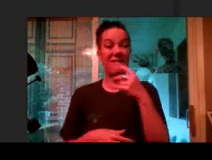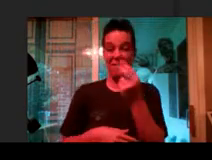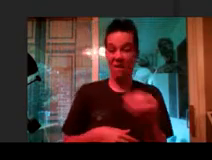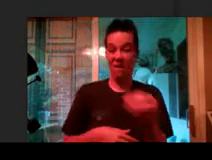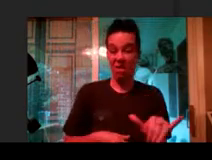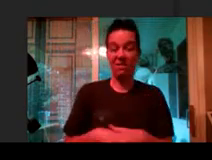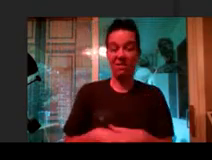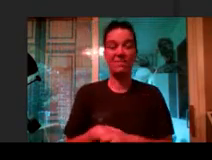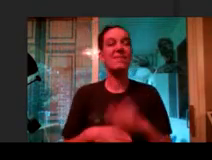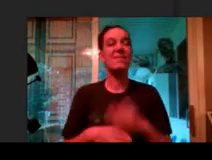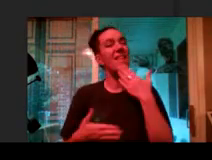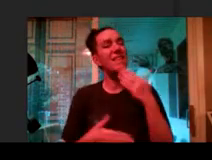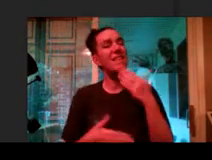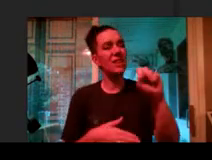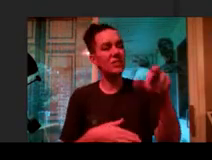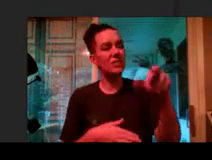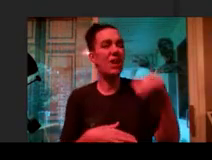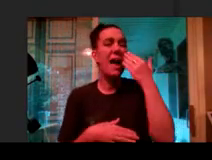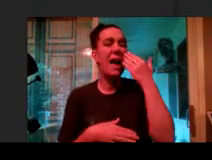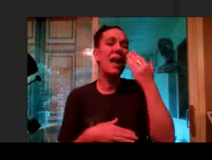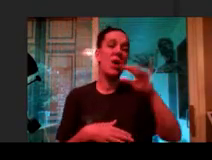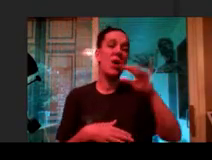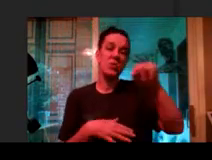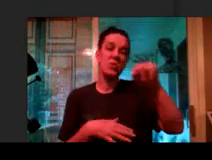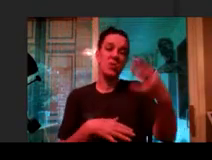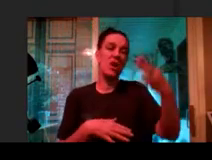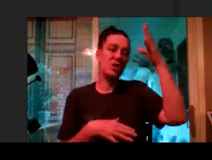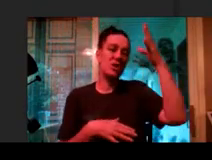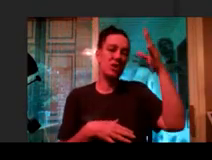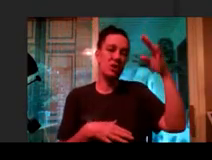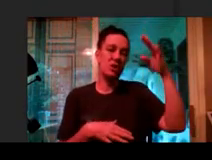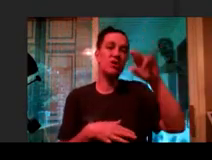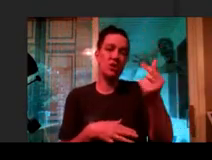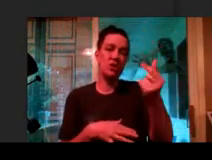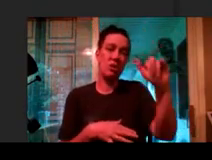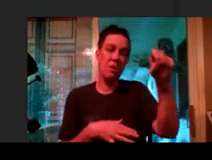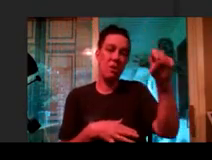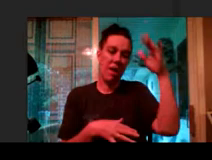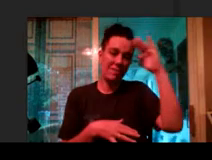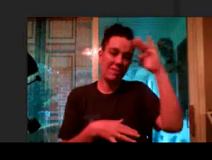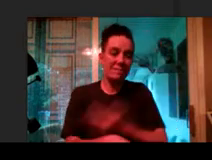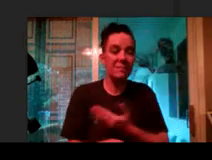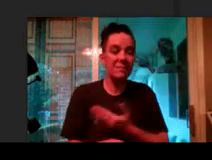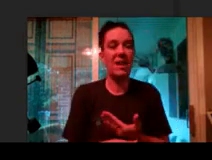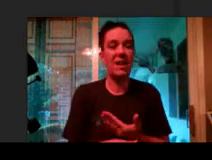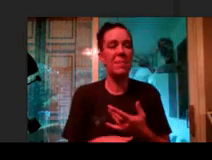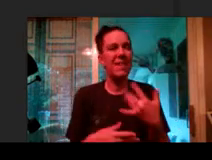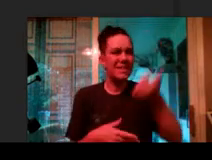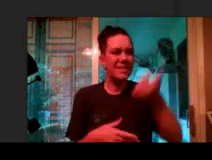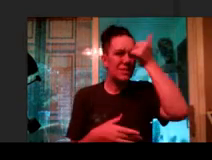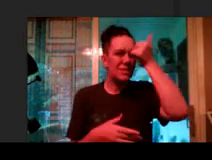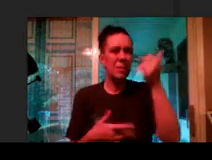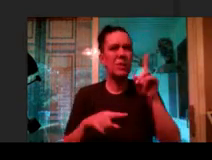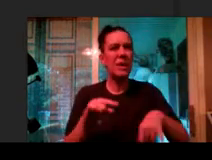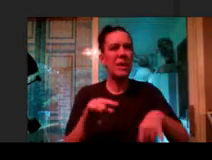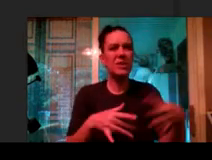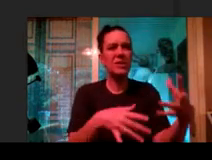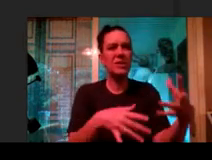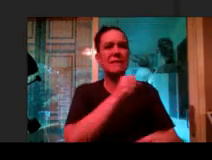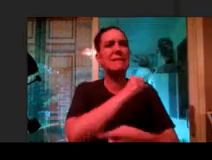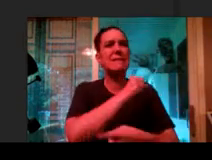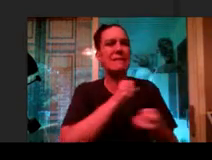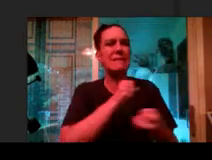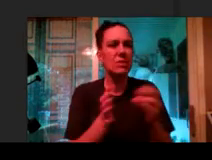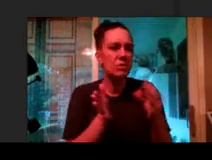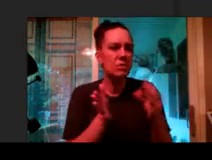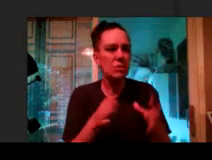sir. I know Josh is your grandson, but that was ridiculous. He can't just go around taking student council money.